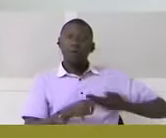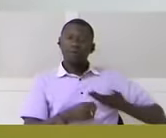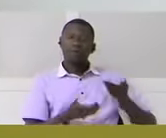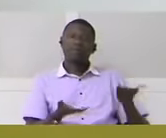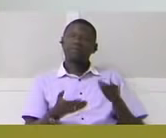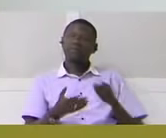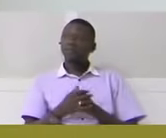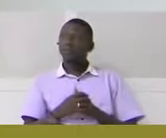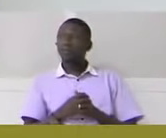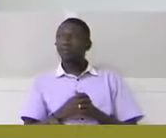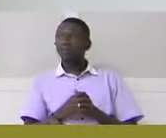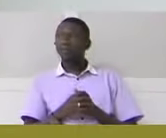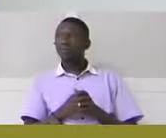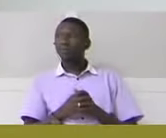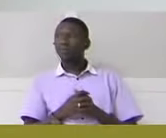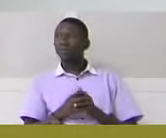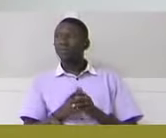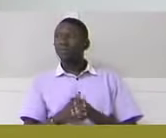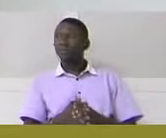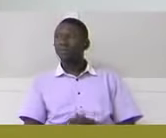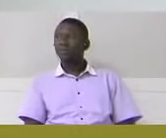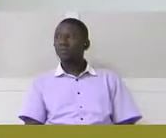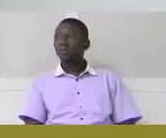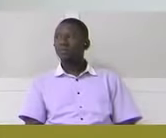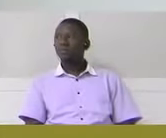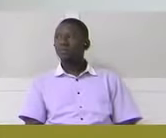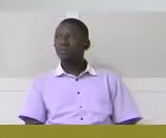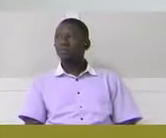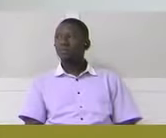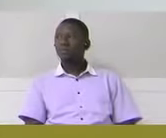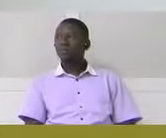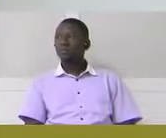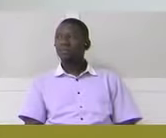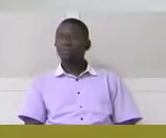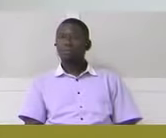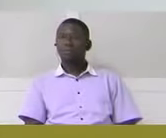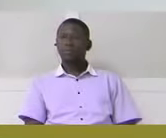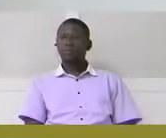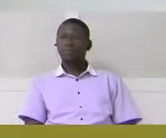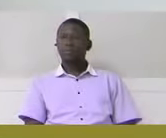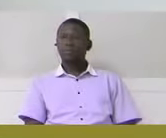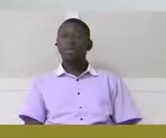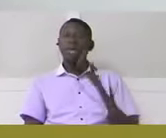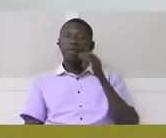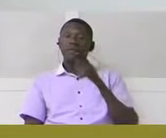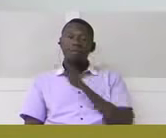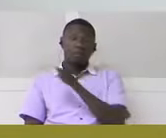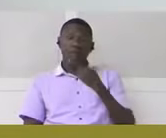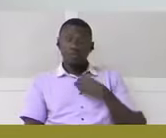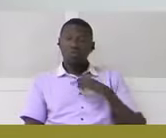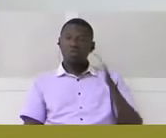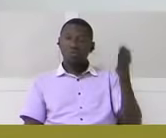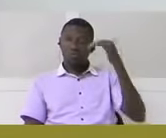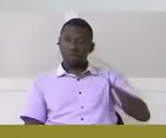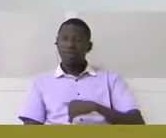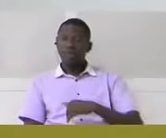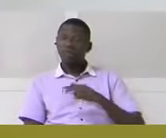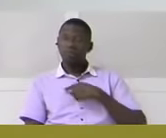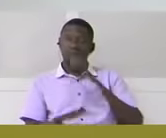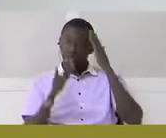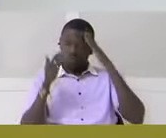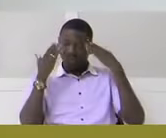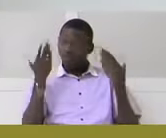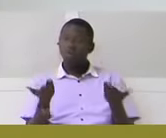pour o mo kotol men sojar kotol men menu fa day la musole dunya ye moy nyame if they don't come here we will not know how they